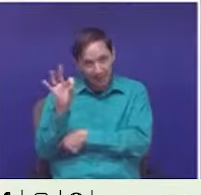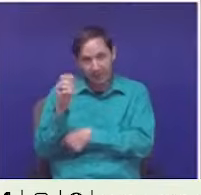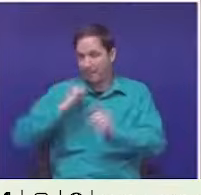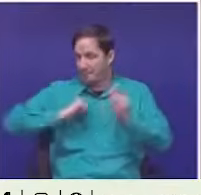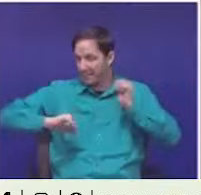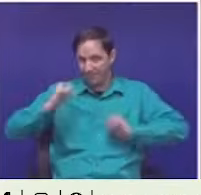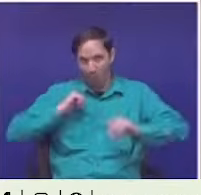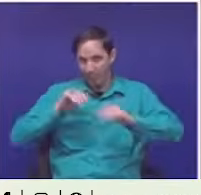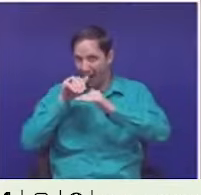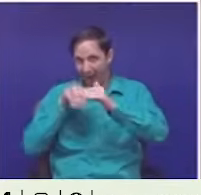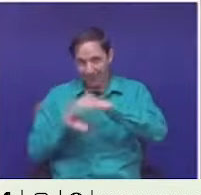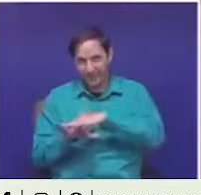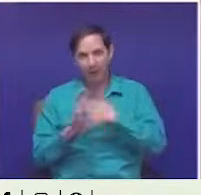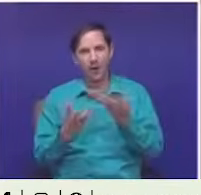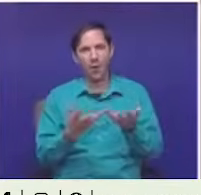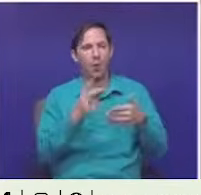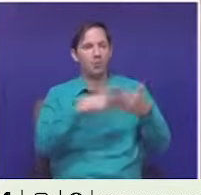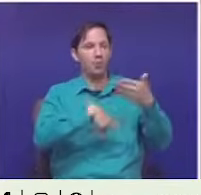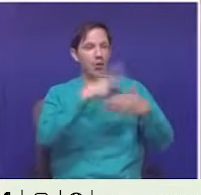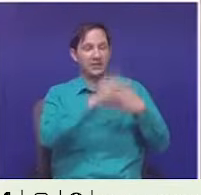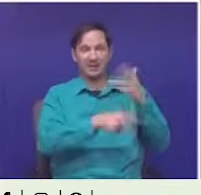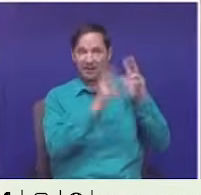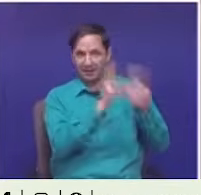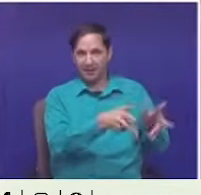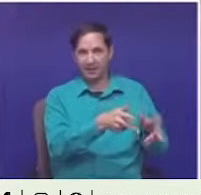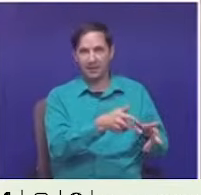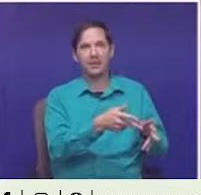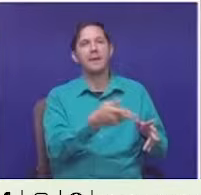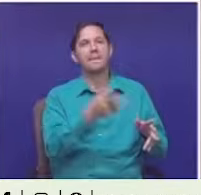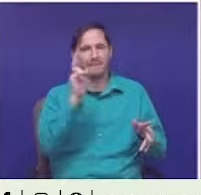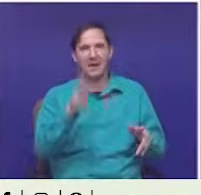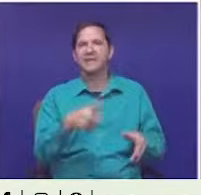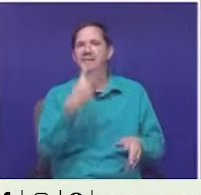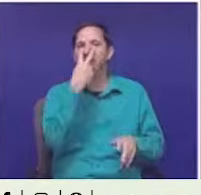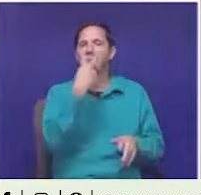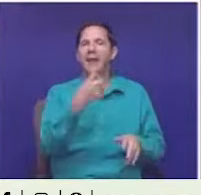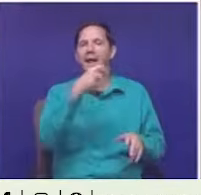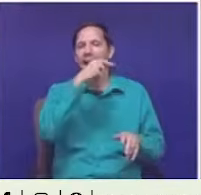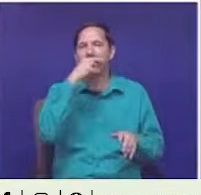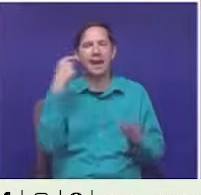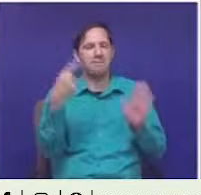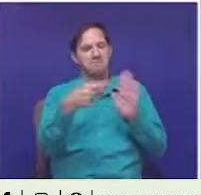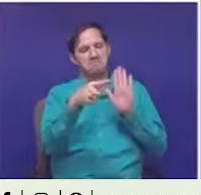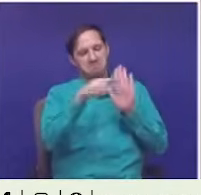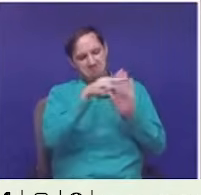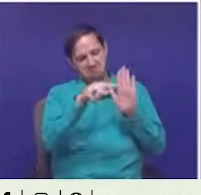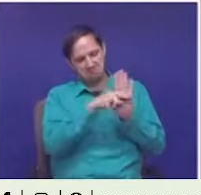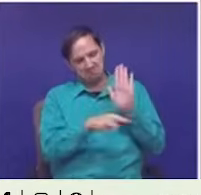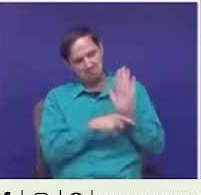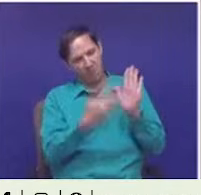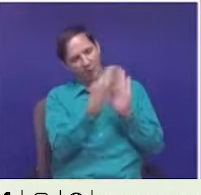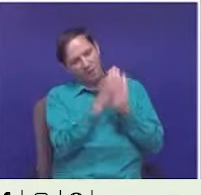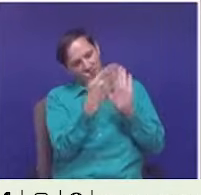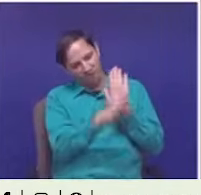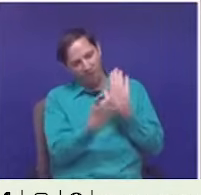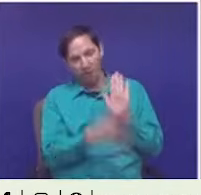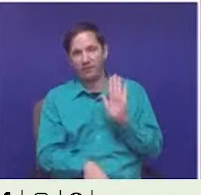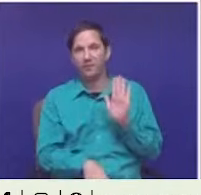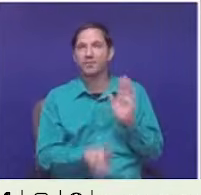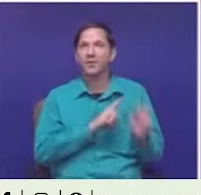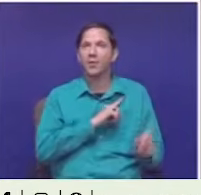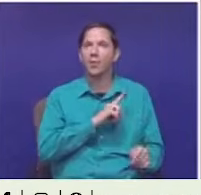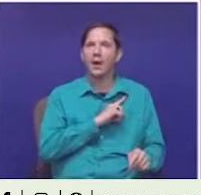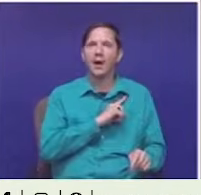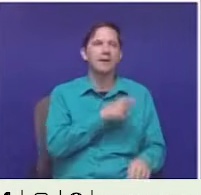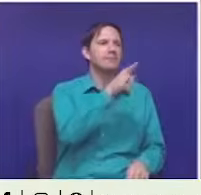or who walk off projects should actually be banned from doing work with the state again. Why is it that a contractor in Limpopo that